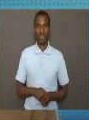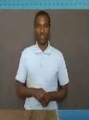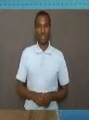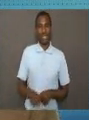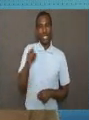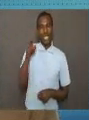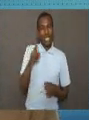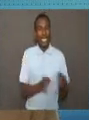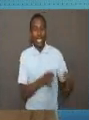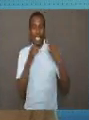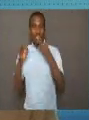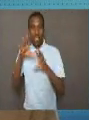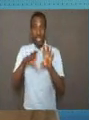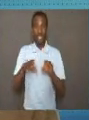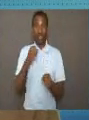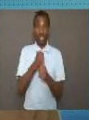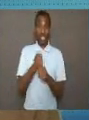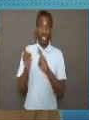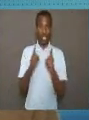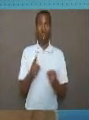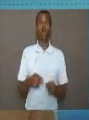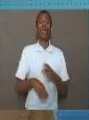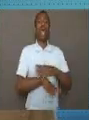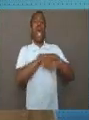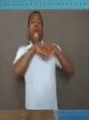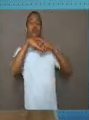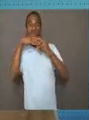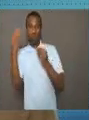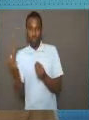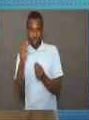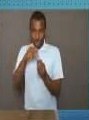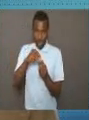This transfer is the output work of the system.